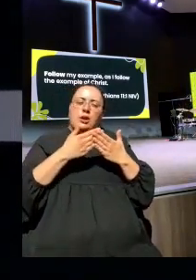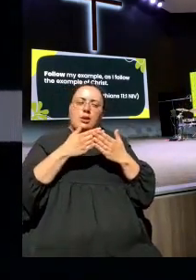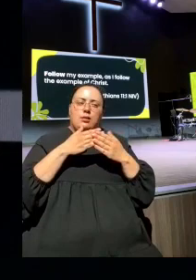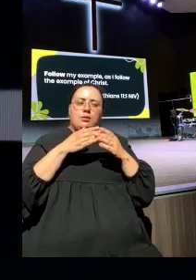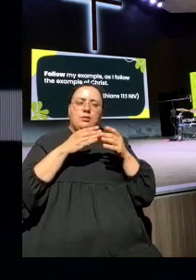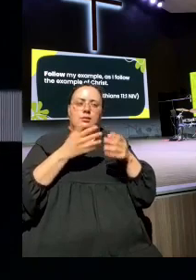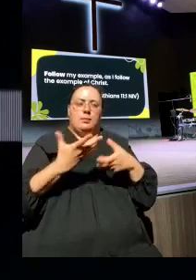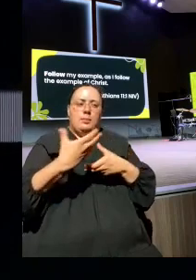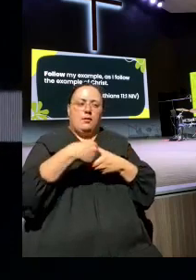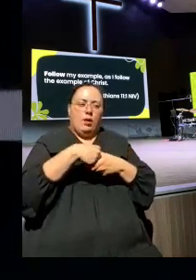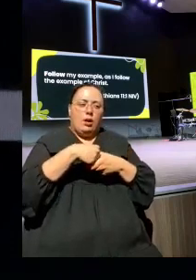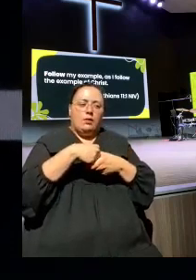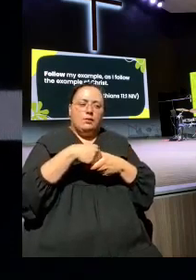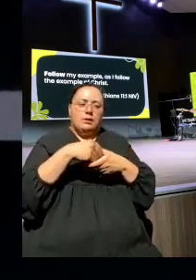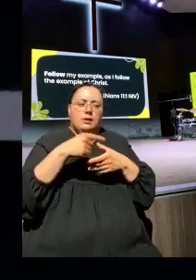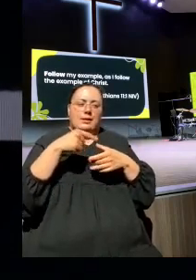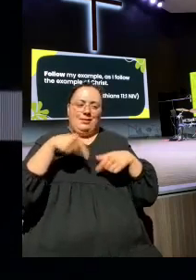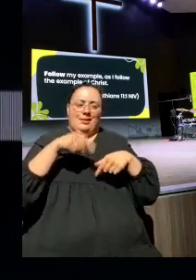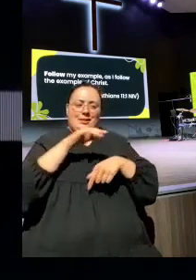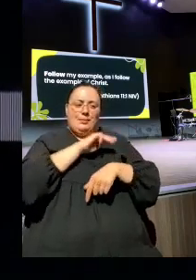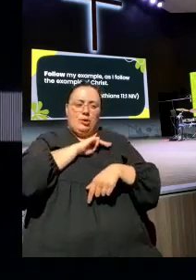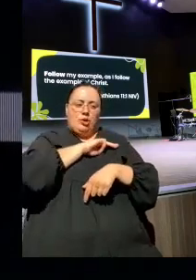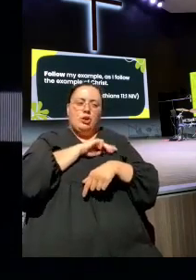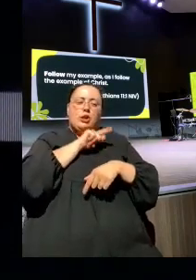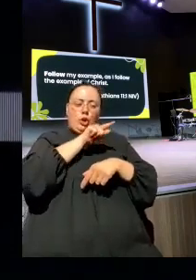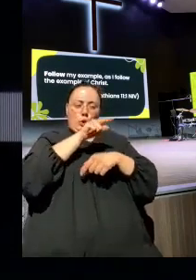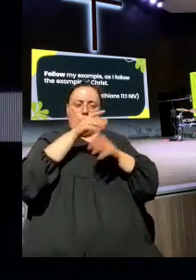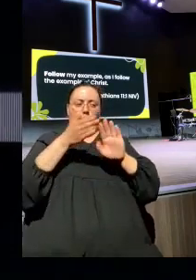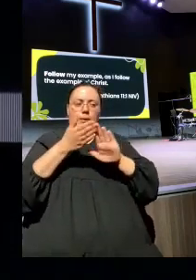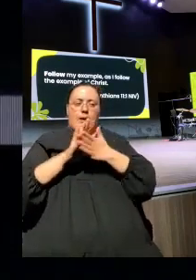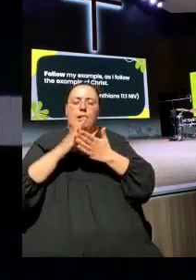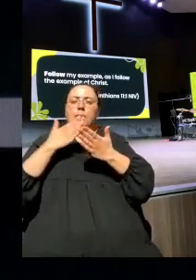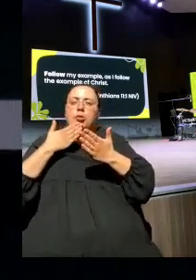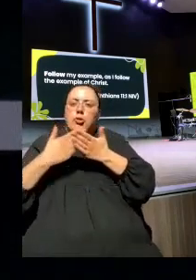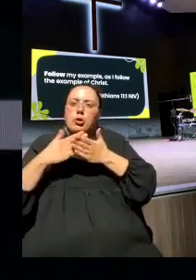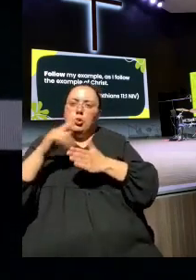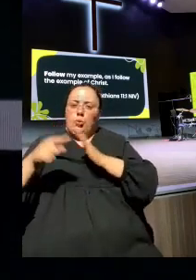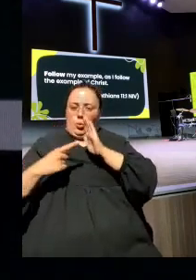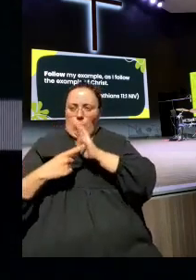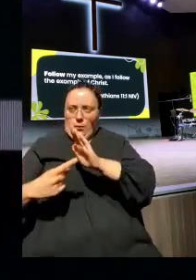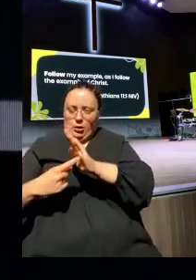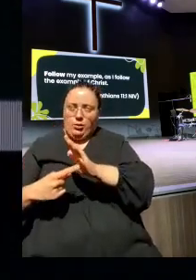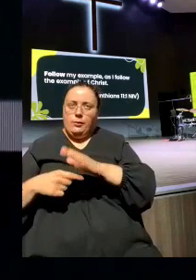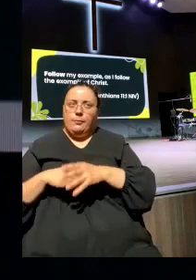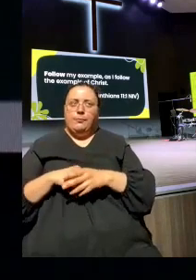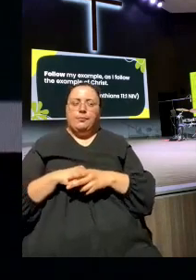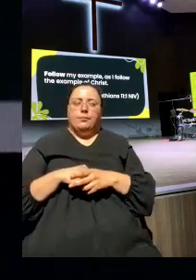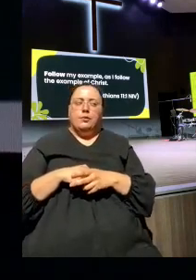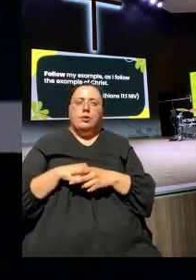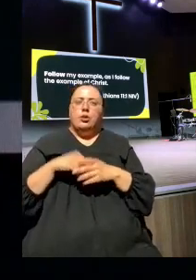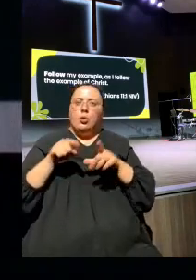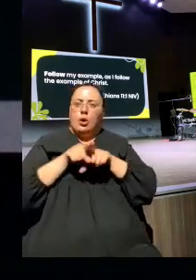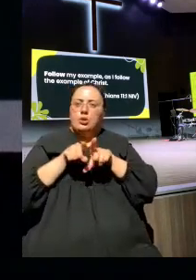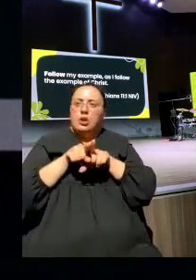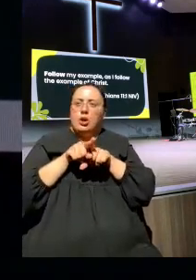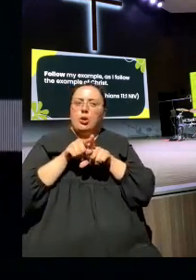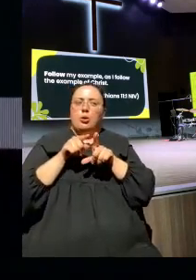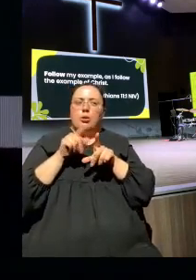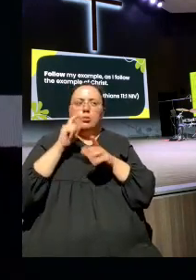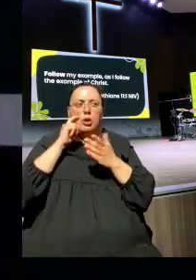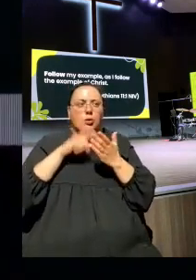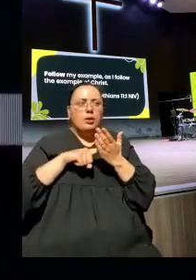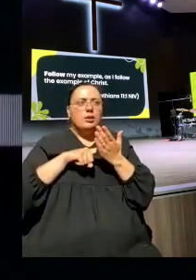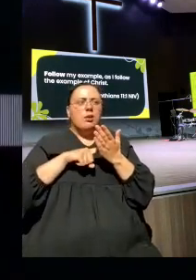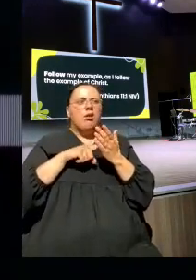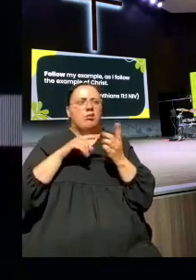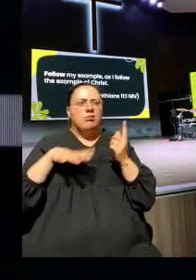Faith Kids or like Elevate, you become a good role model to those that you're trying to invest in, but you also find yourself surrounded by good role